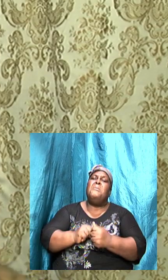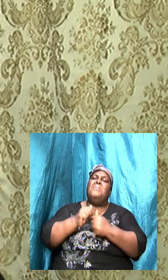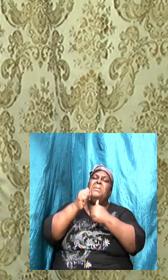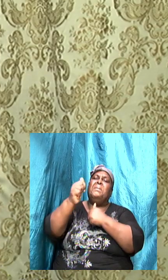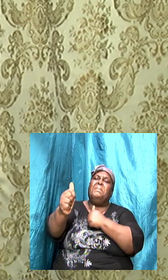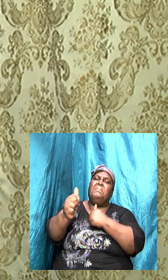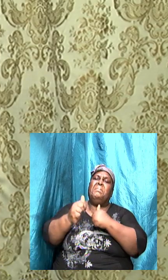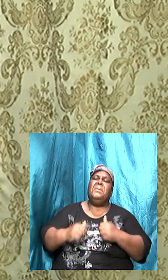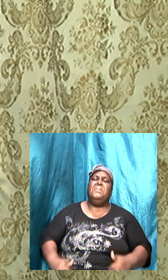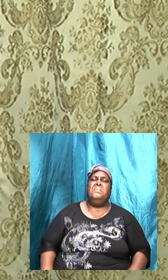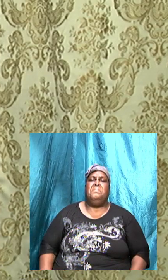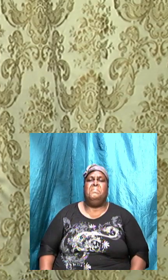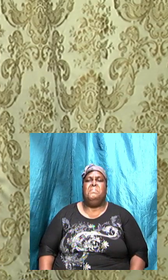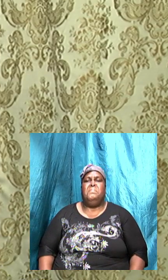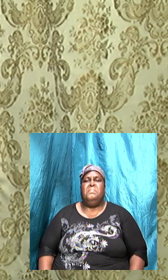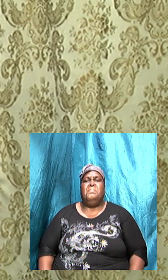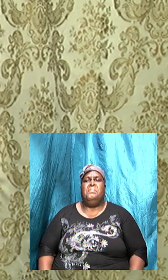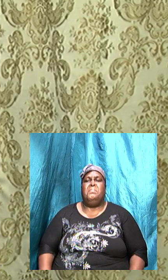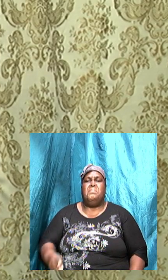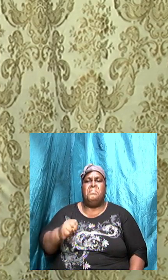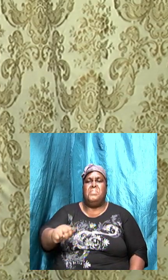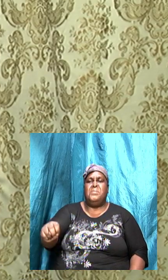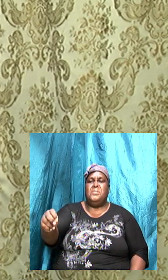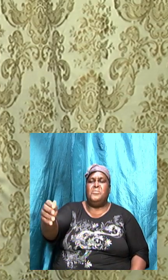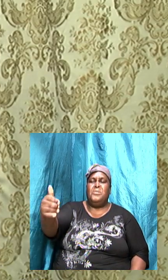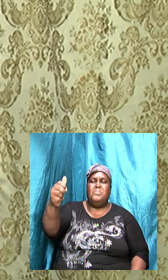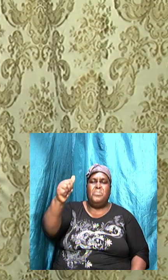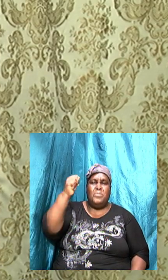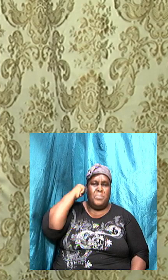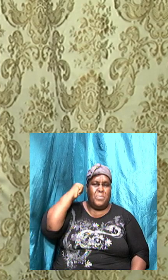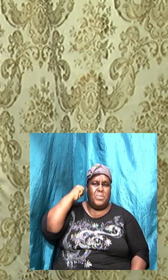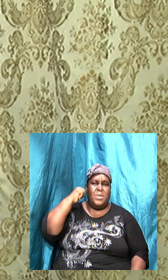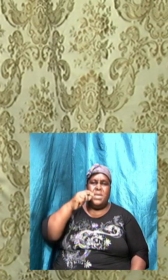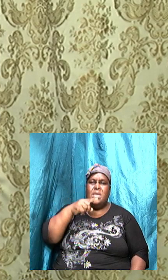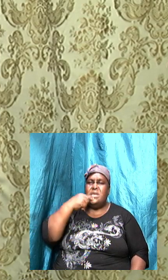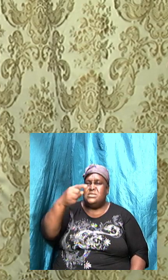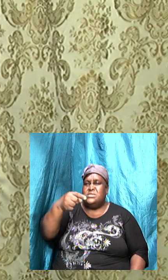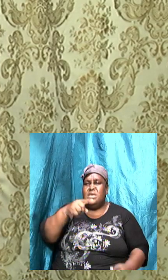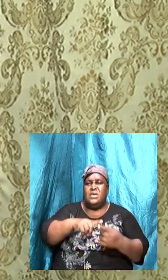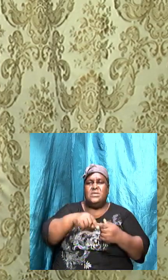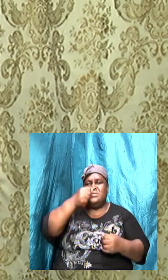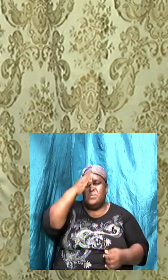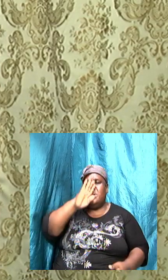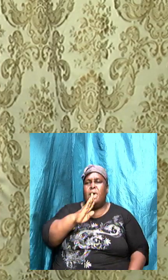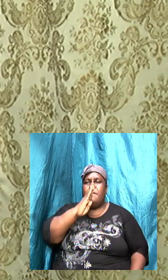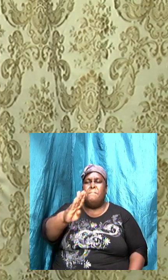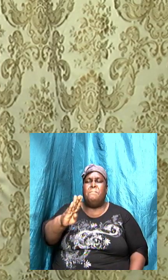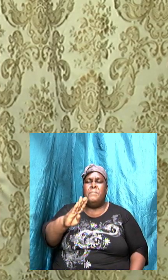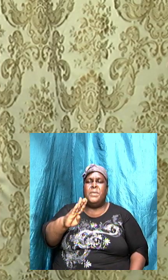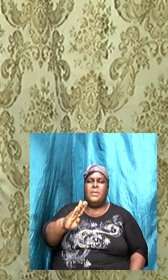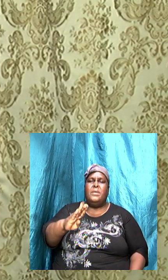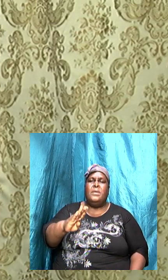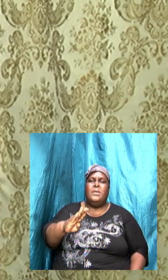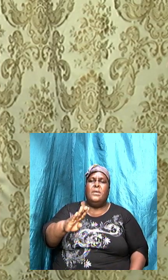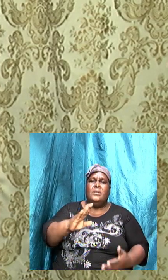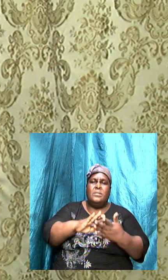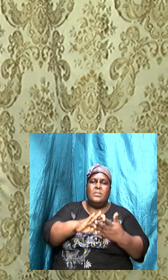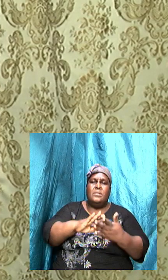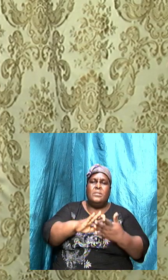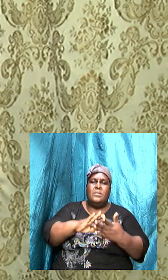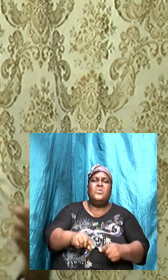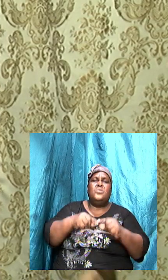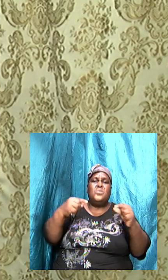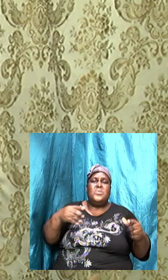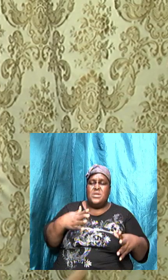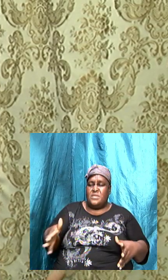They passed being rebuked. And we say to God be the glory, great things